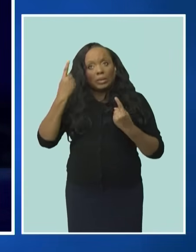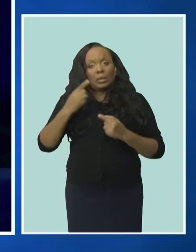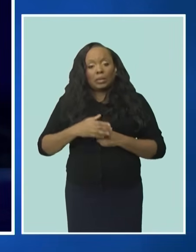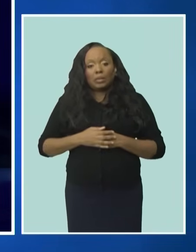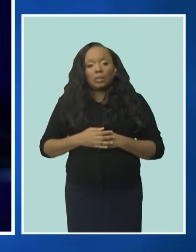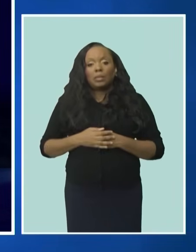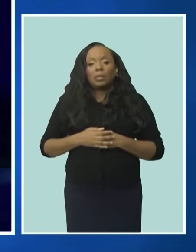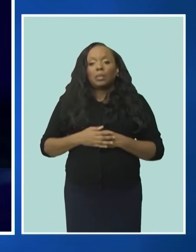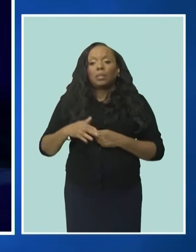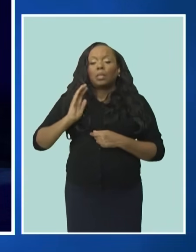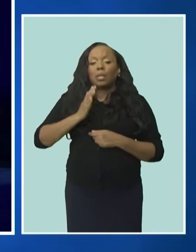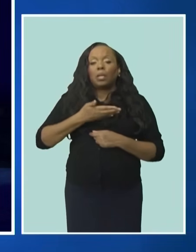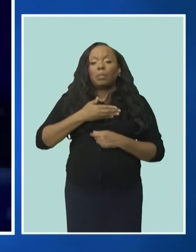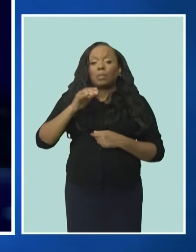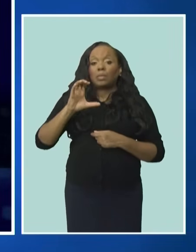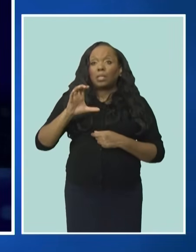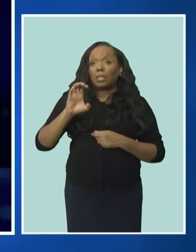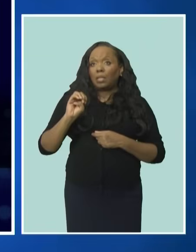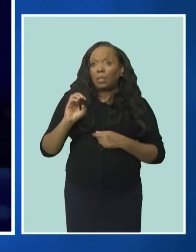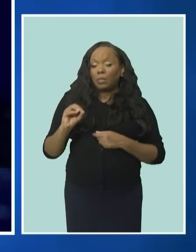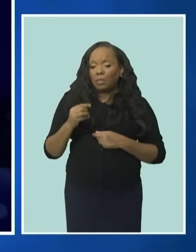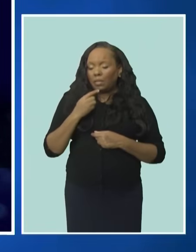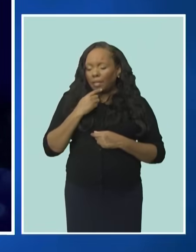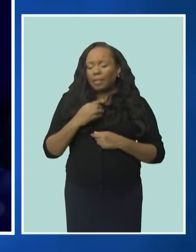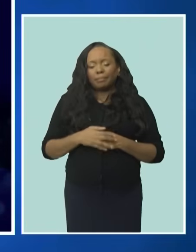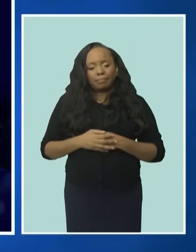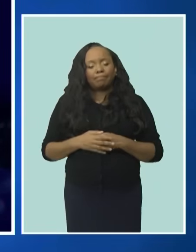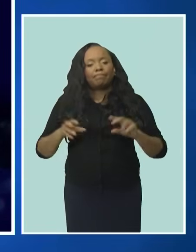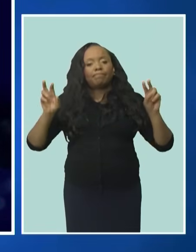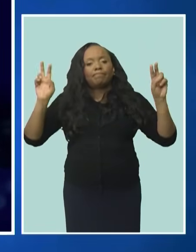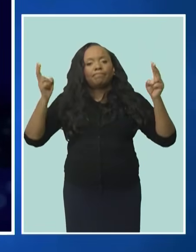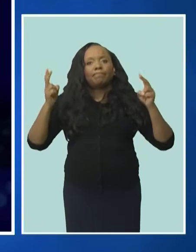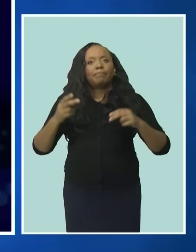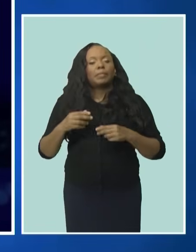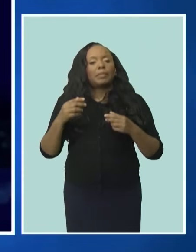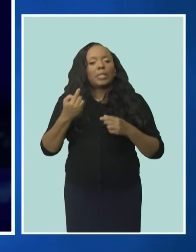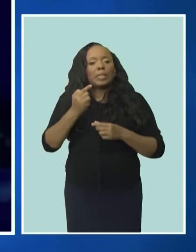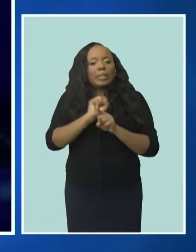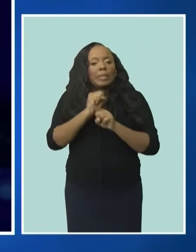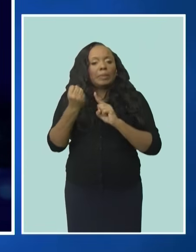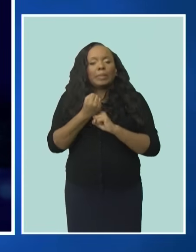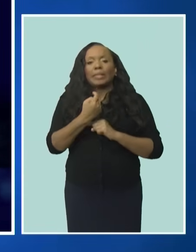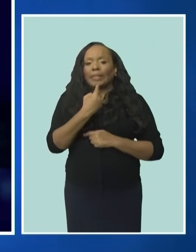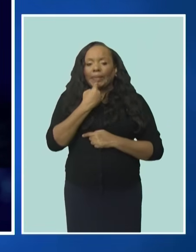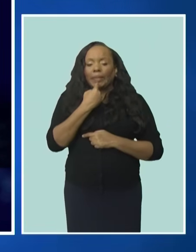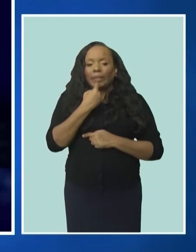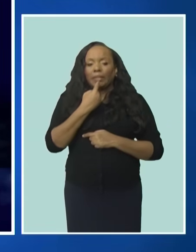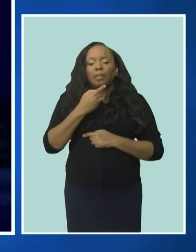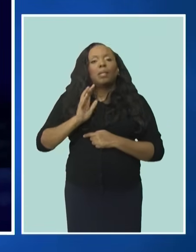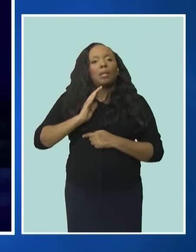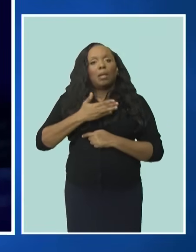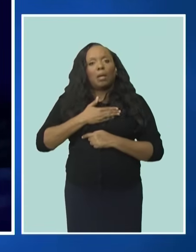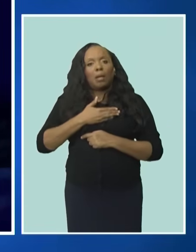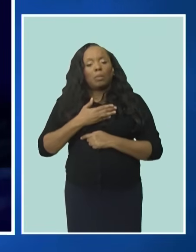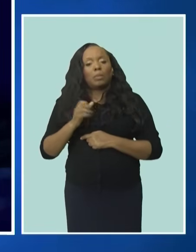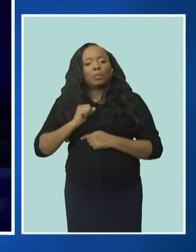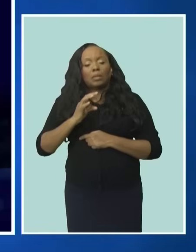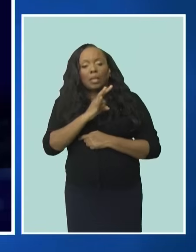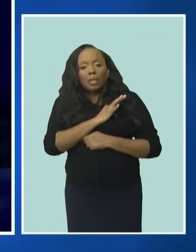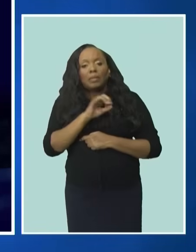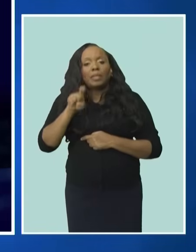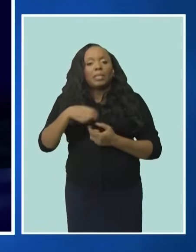Neil Clark, says, and I quote, "We take this matter extremely seriously. The safety and well-being of our